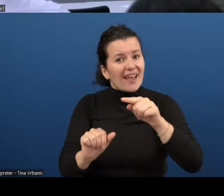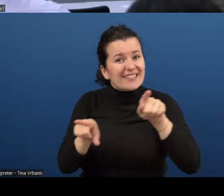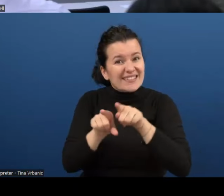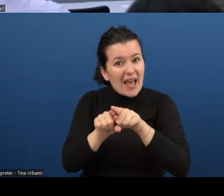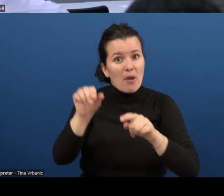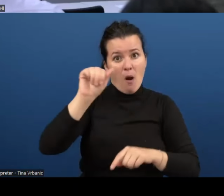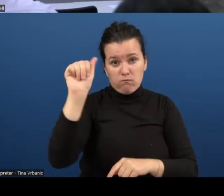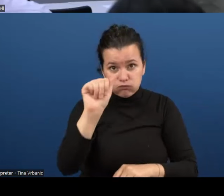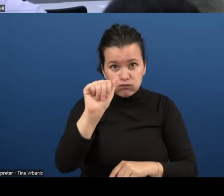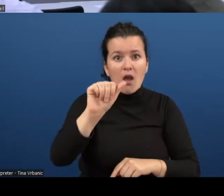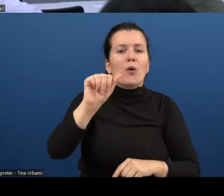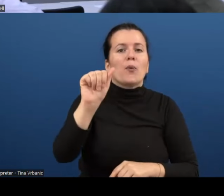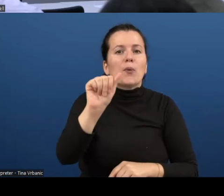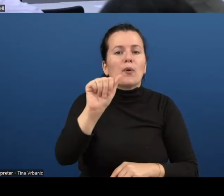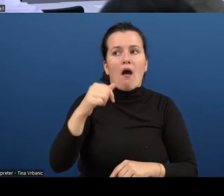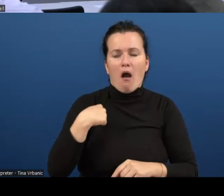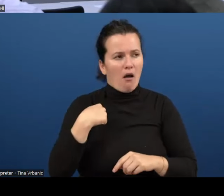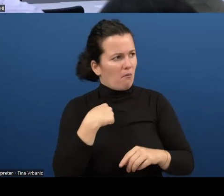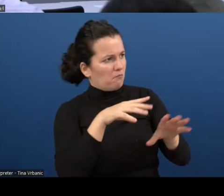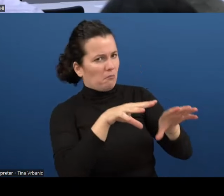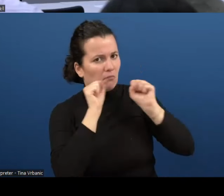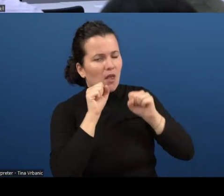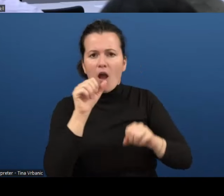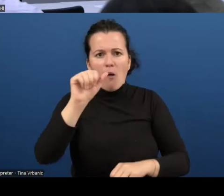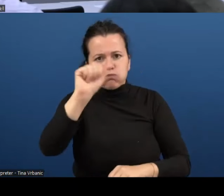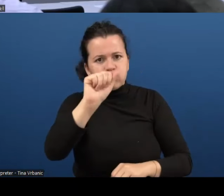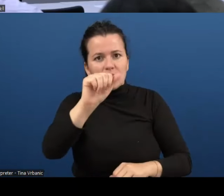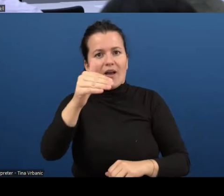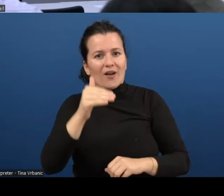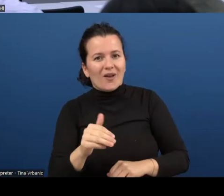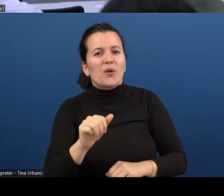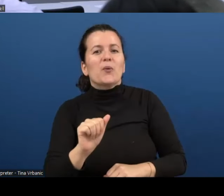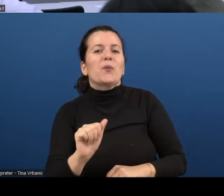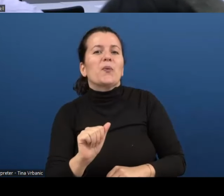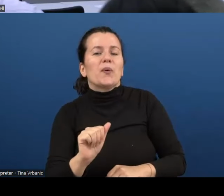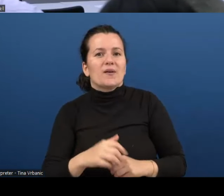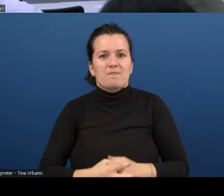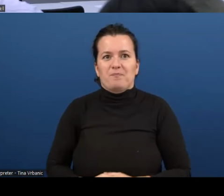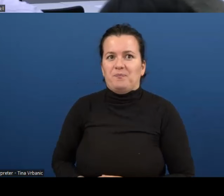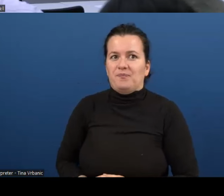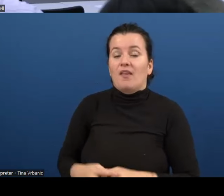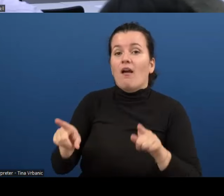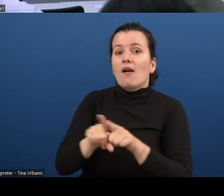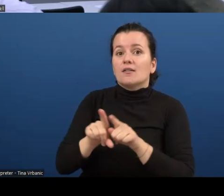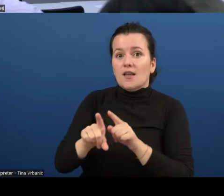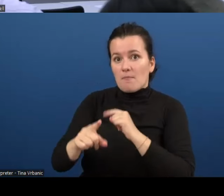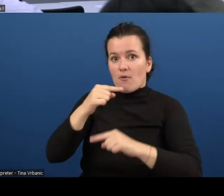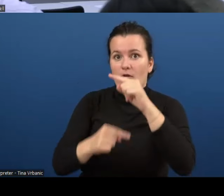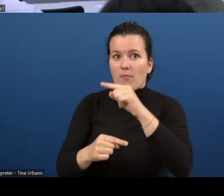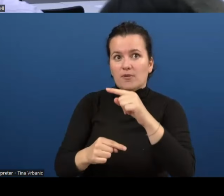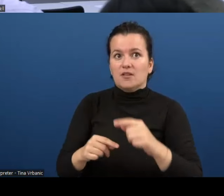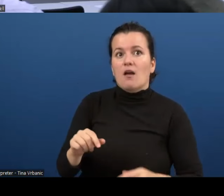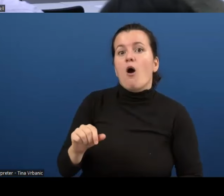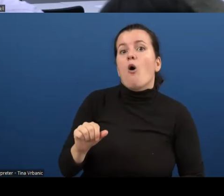weak stimulation followed by a strong one, and that feels as if something is moving upwards. So if you